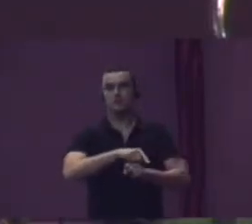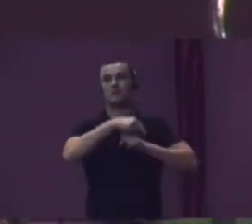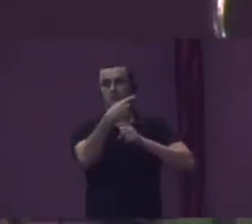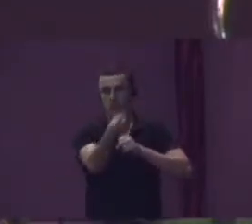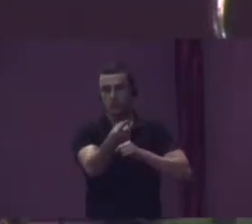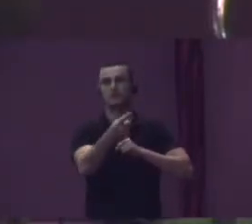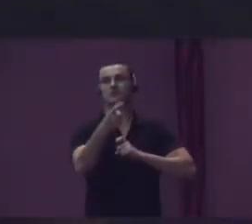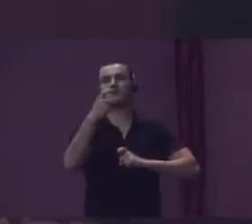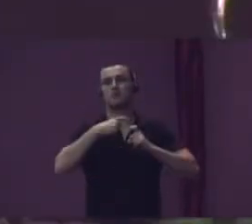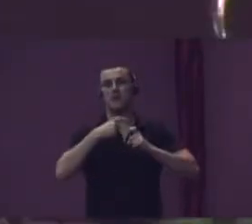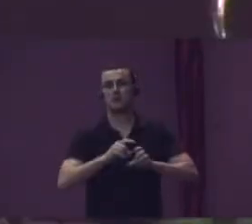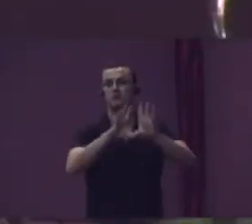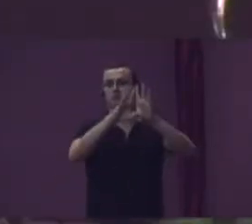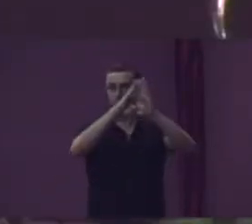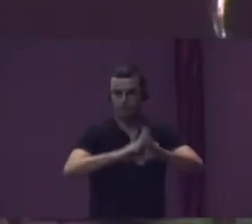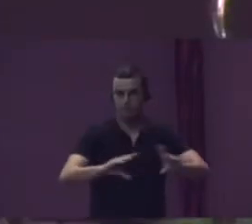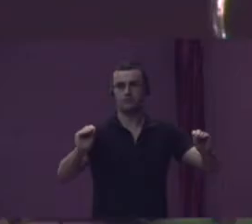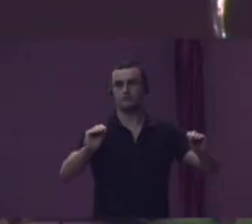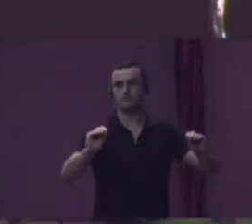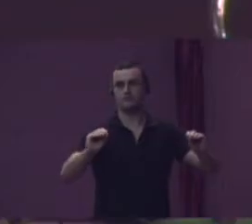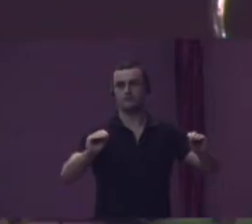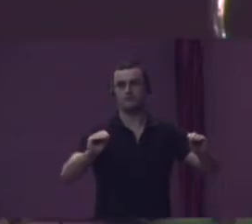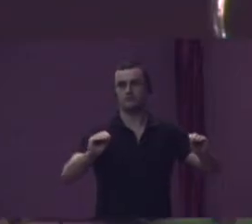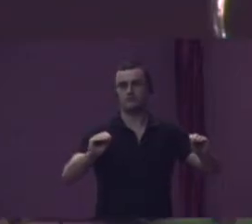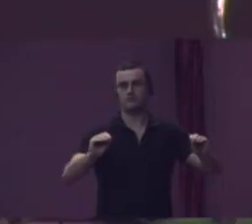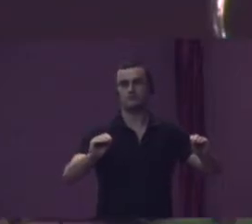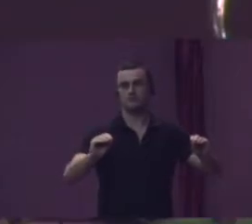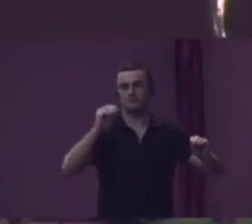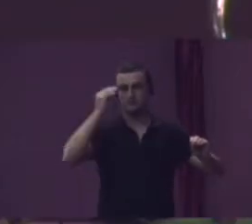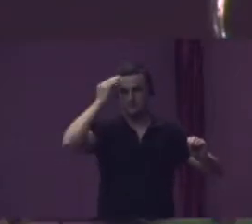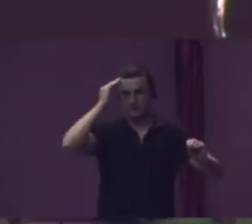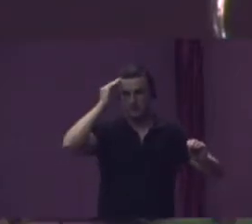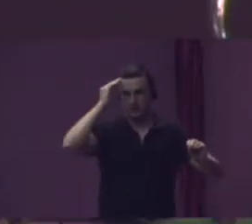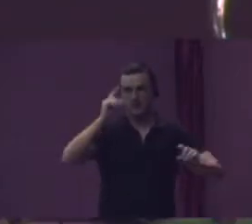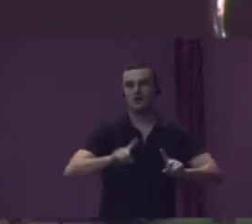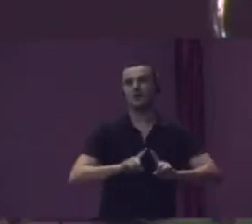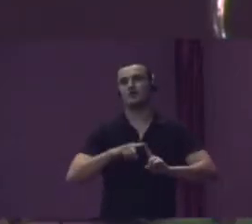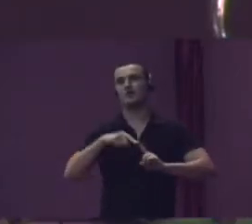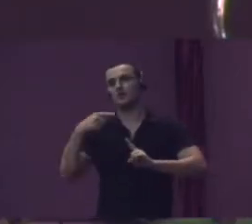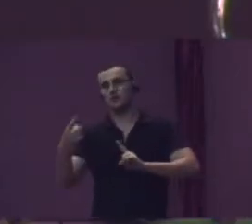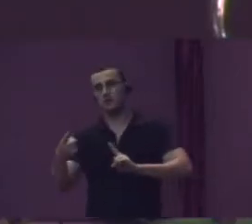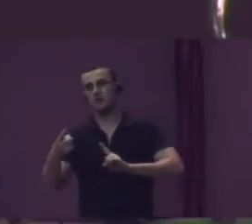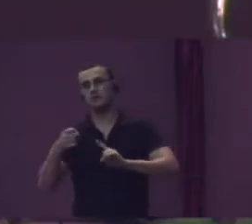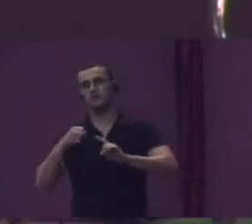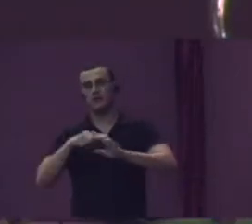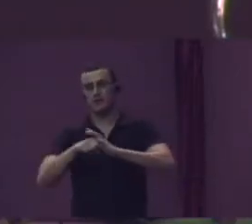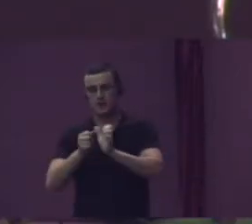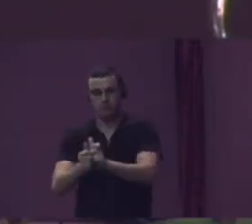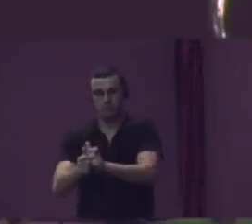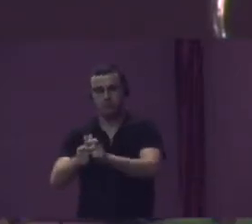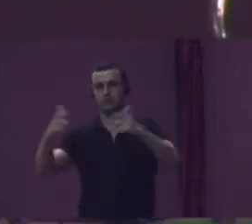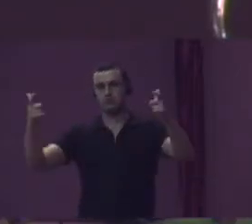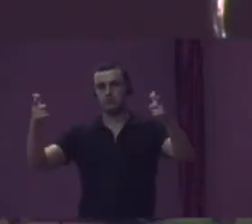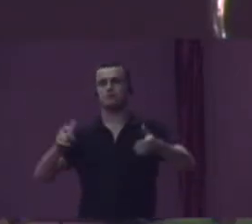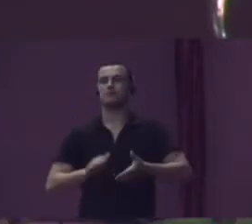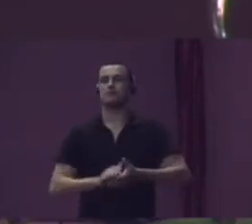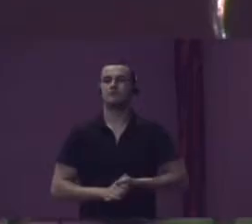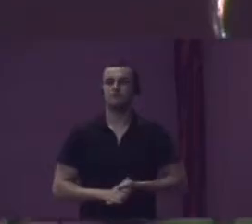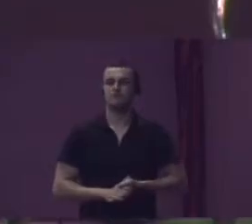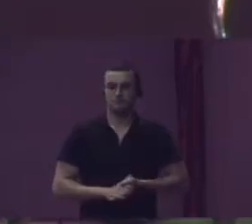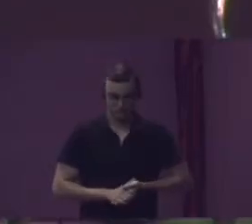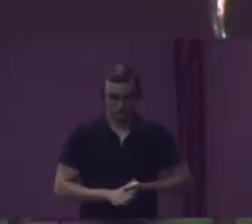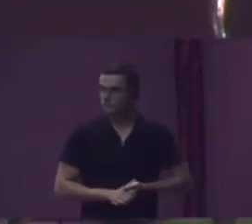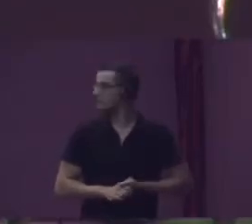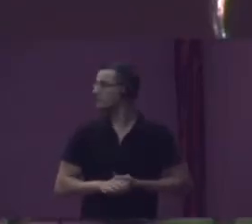As change swept over the island at an astounding pace under government-sponsored aggressive industrialization projects